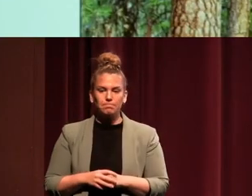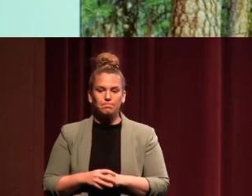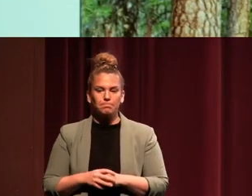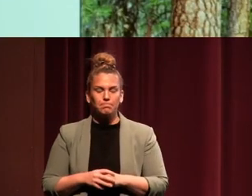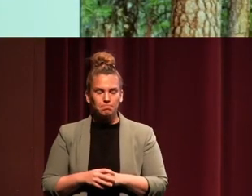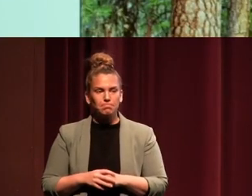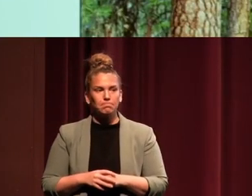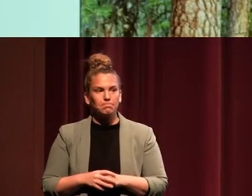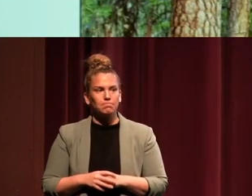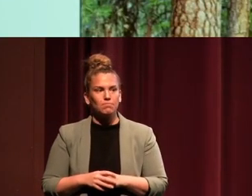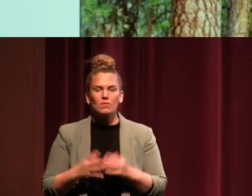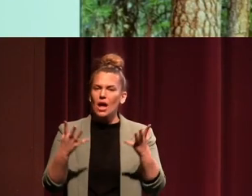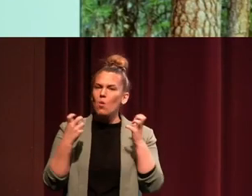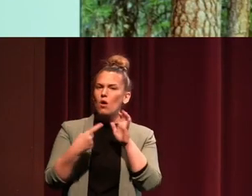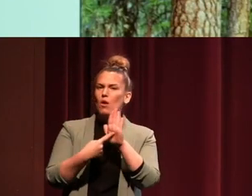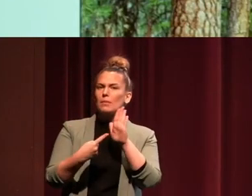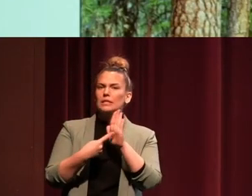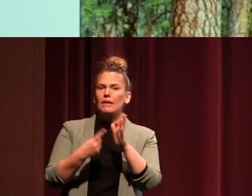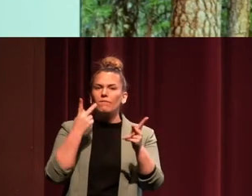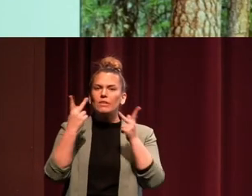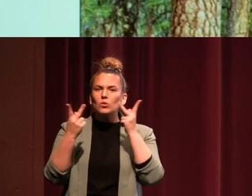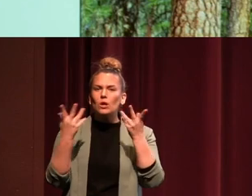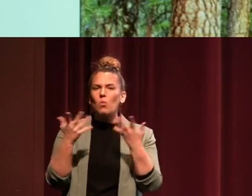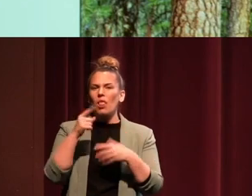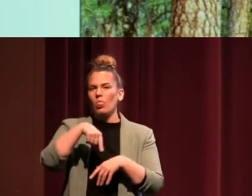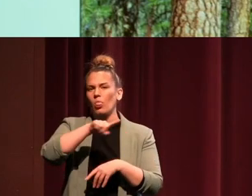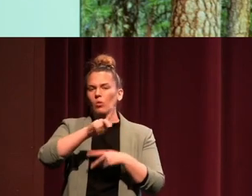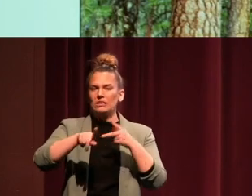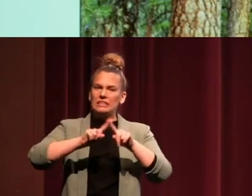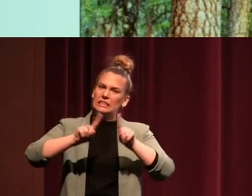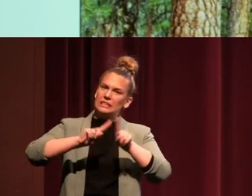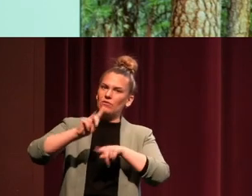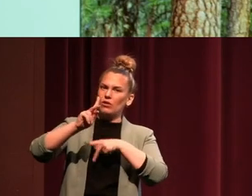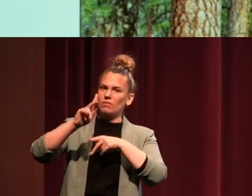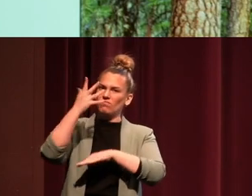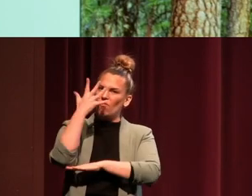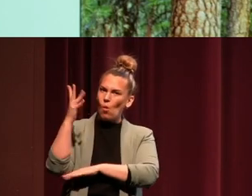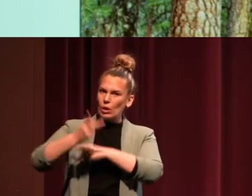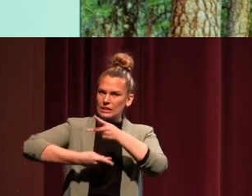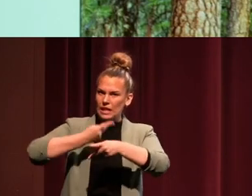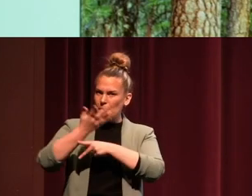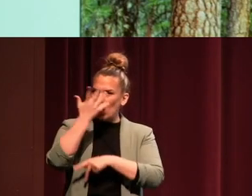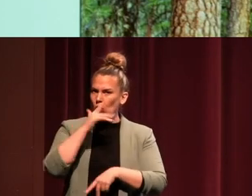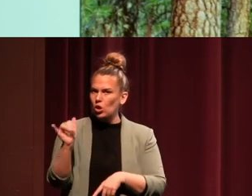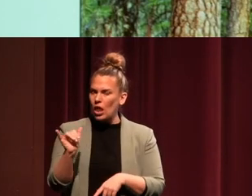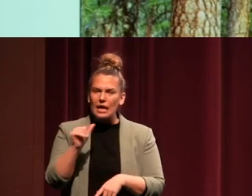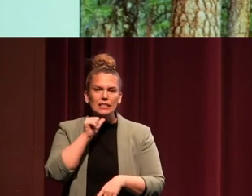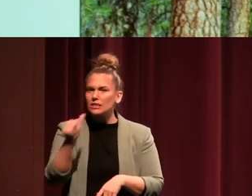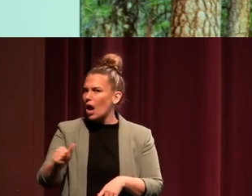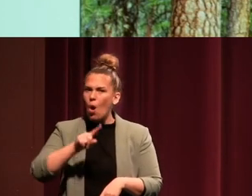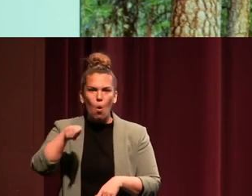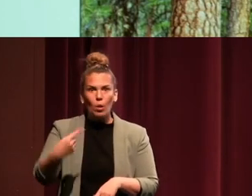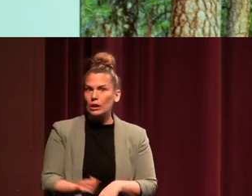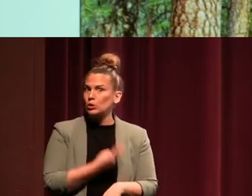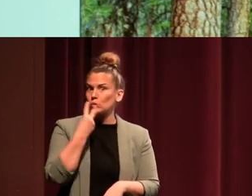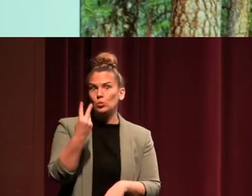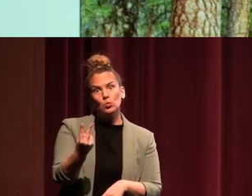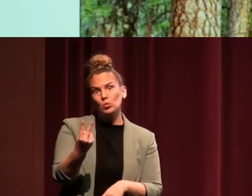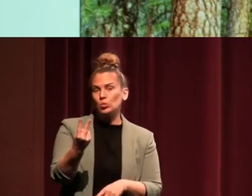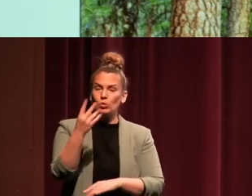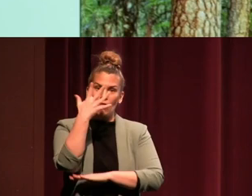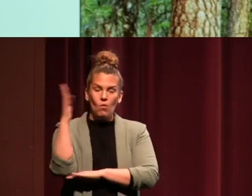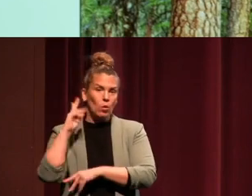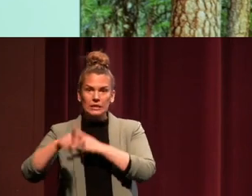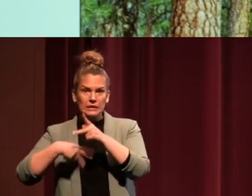I wanted to represent to you visually what these different forest types look like. It's not the case that there's only two forest types in eastern